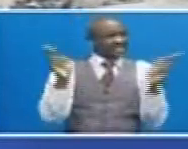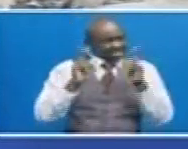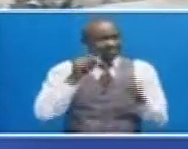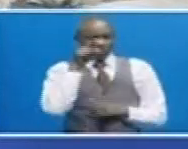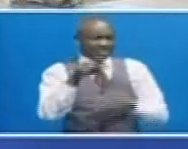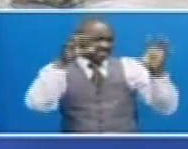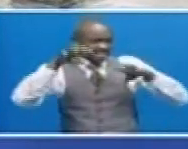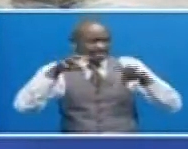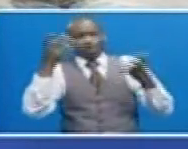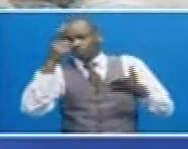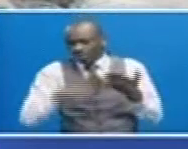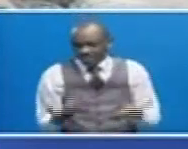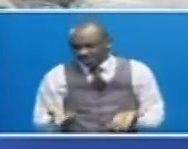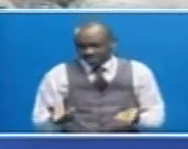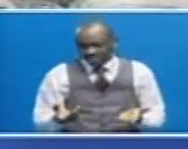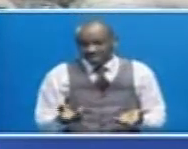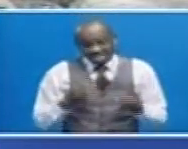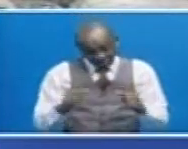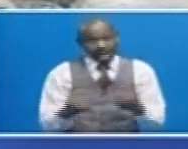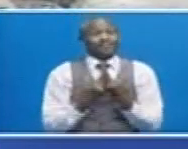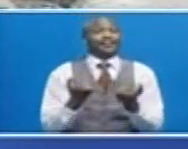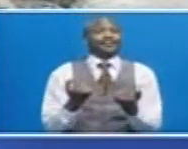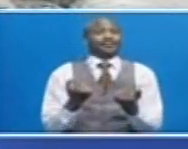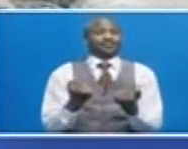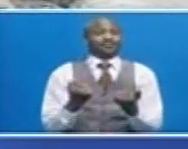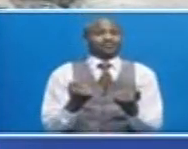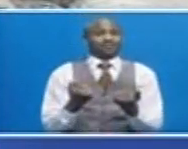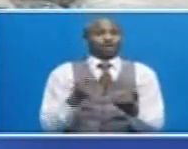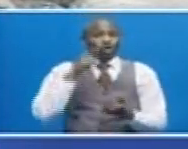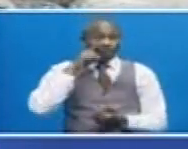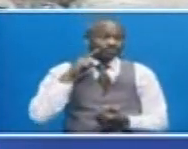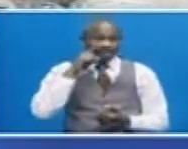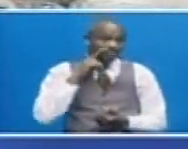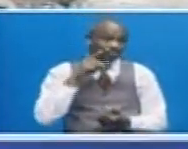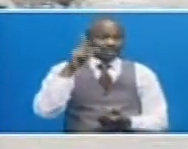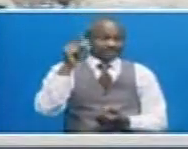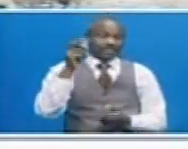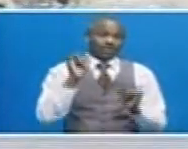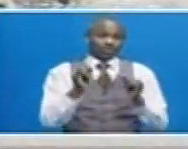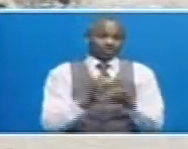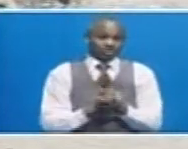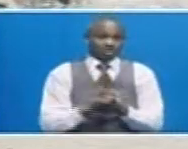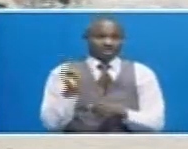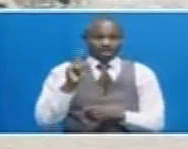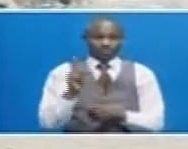in dealing with such like calamities in case they reoccur. Lofty Matambo, KTN News, Nairobi.